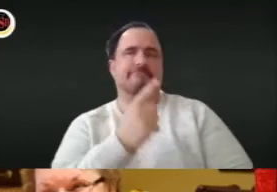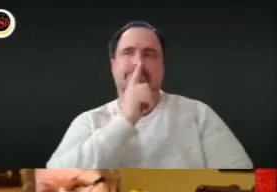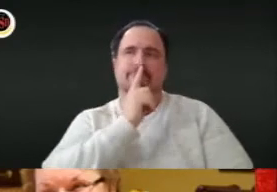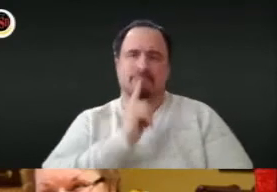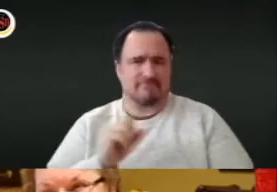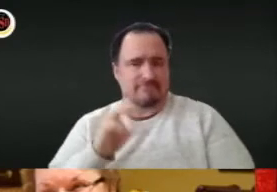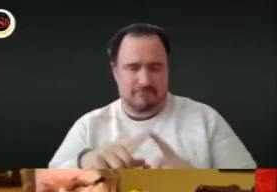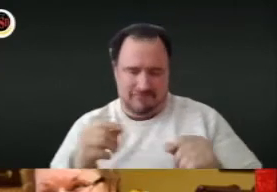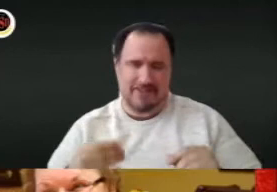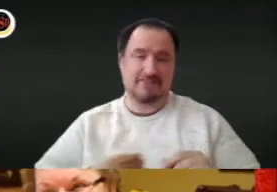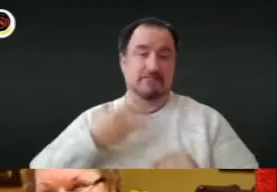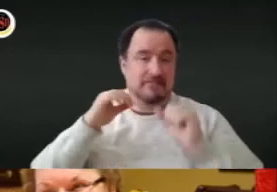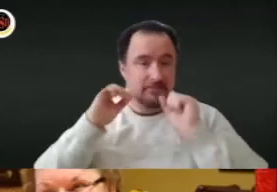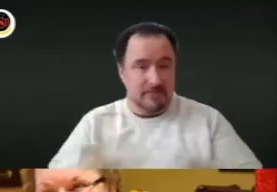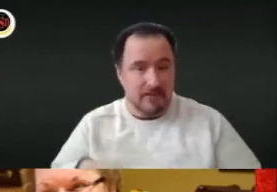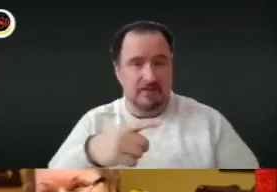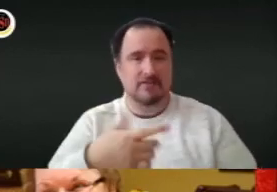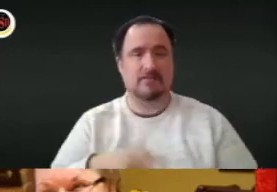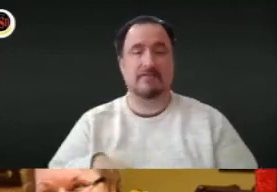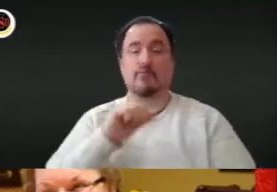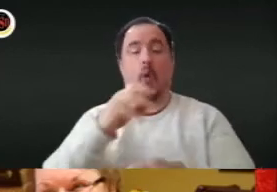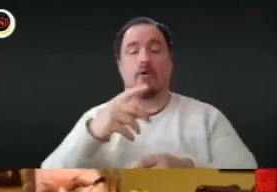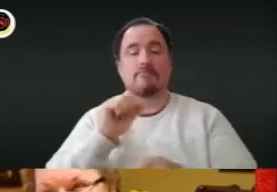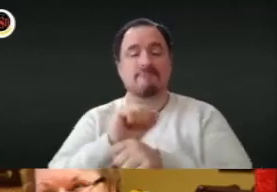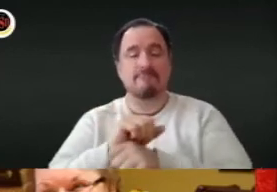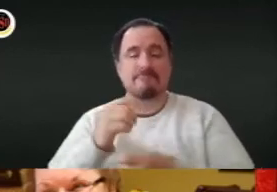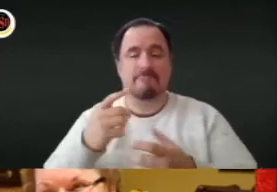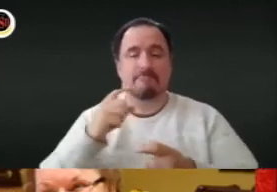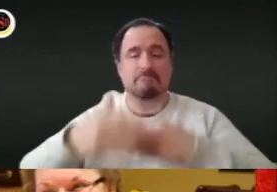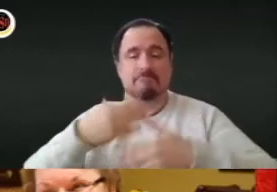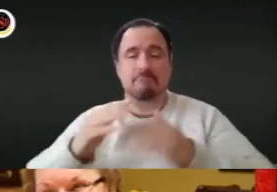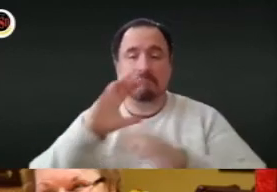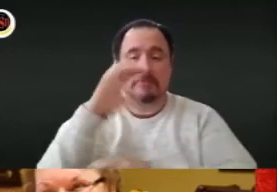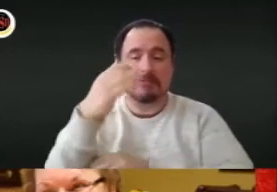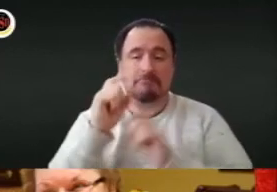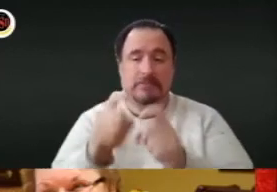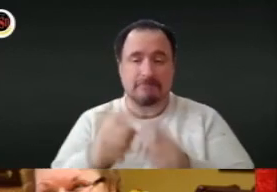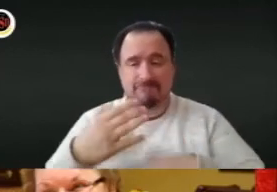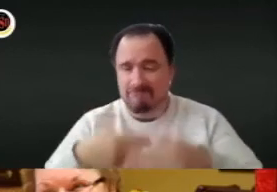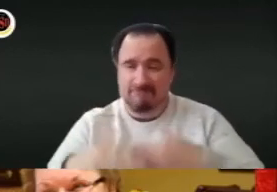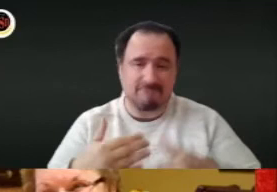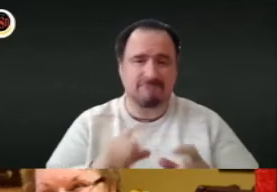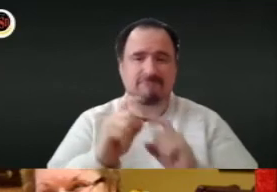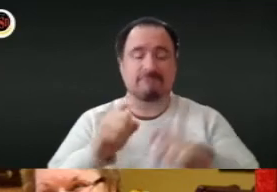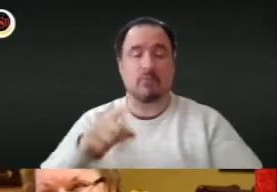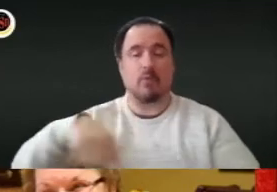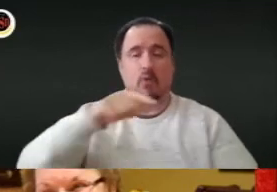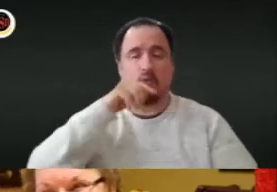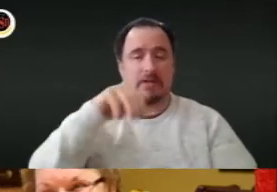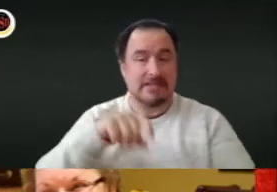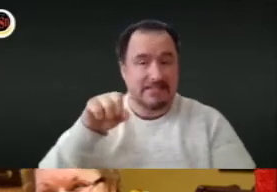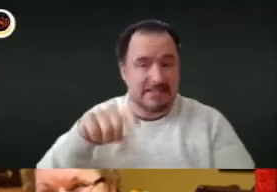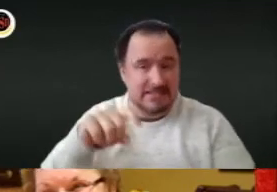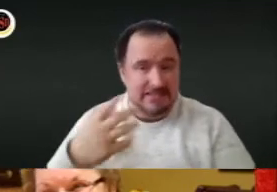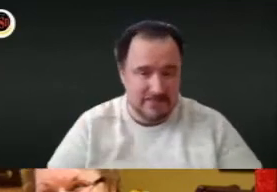And sometimes senior citizens at the centers are super lonely. So then that can help you, like around Christmas